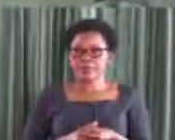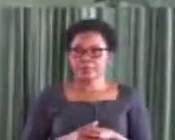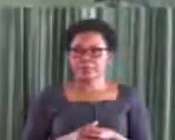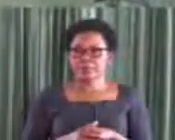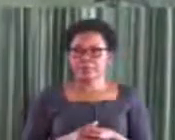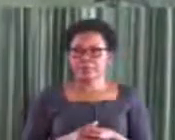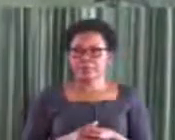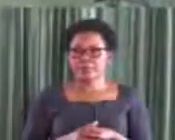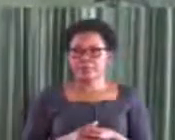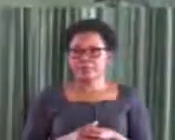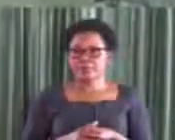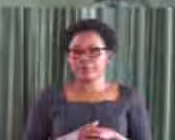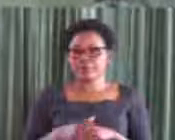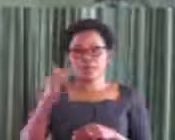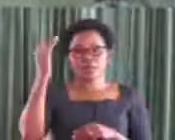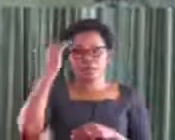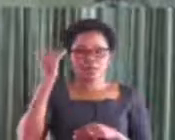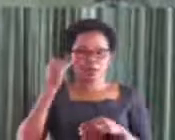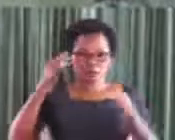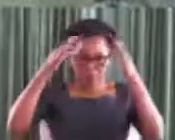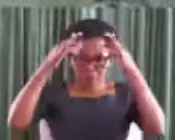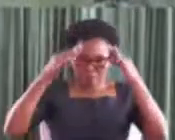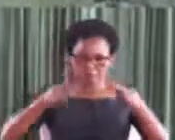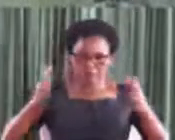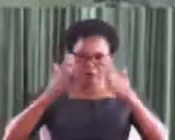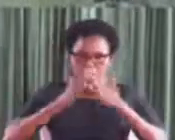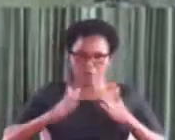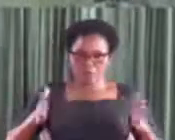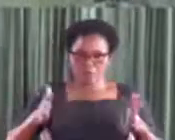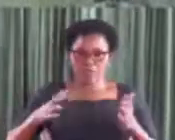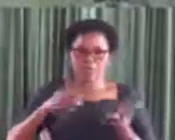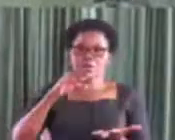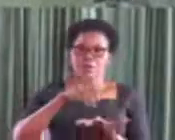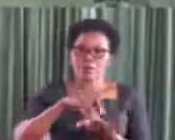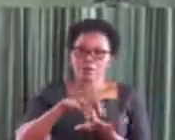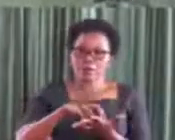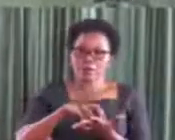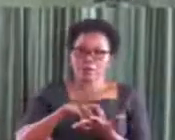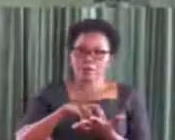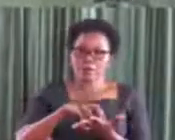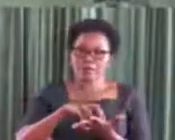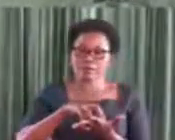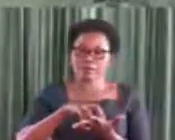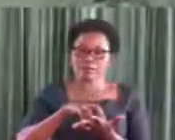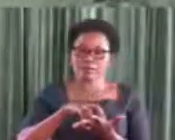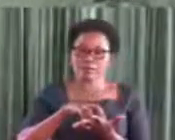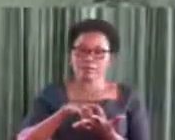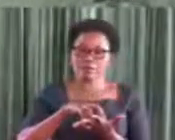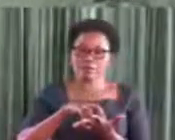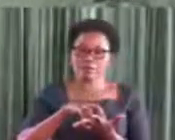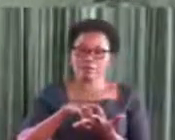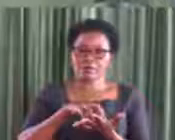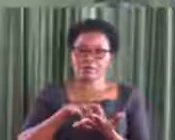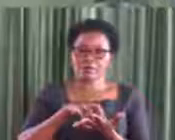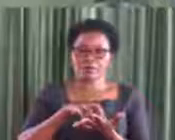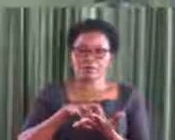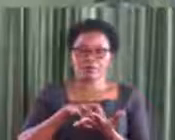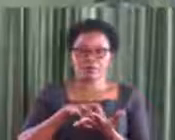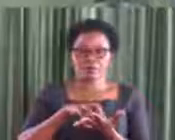the court has determined matters on, as one of its